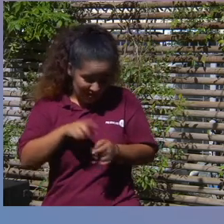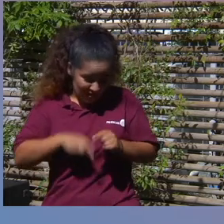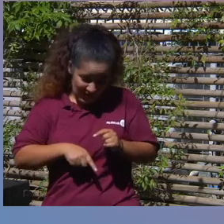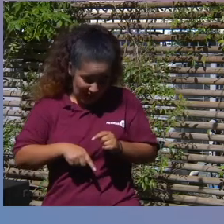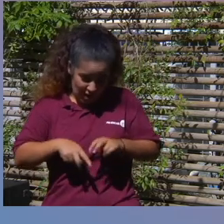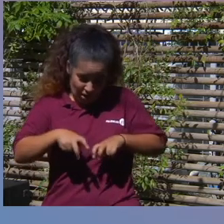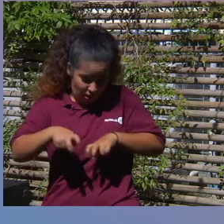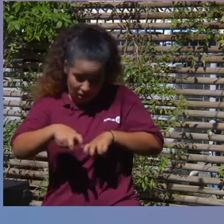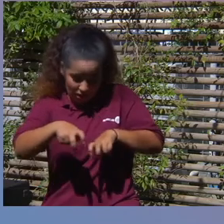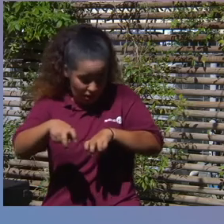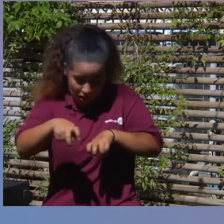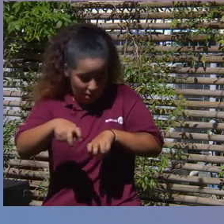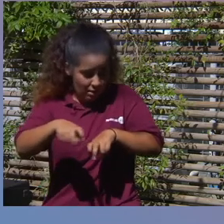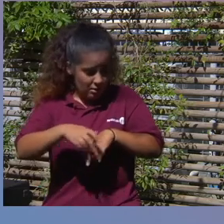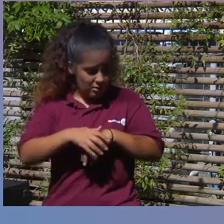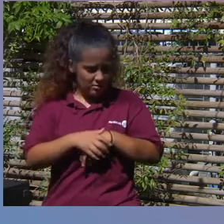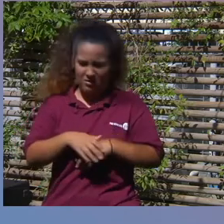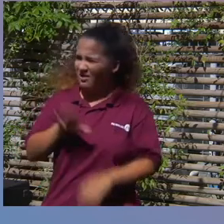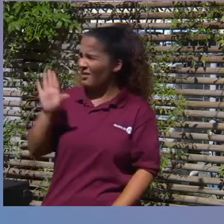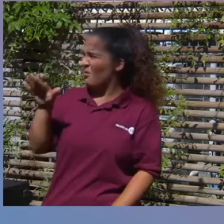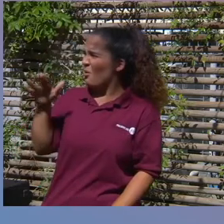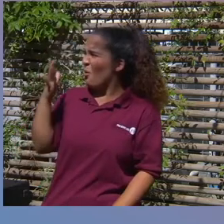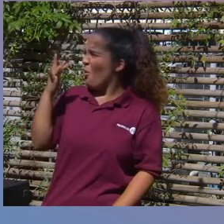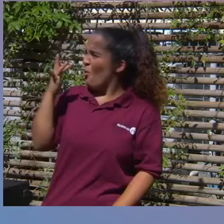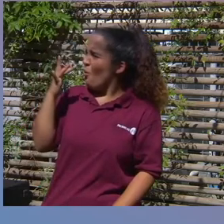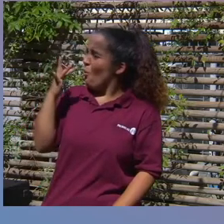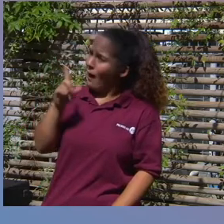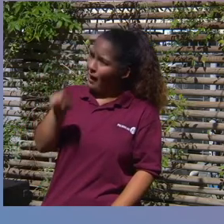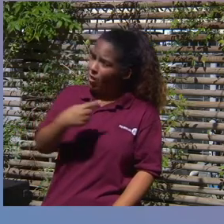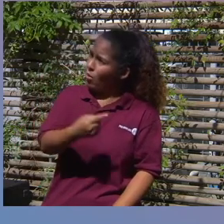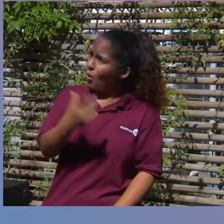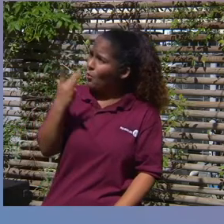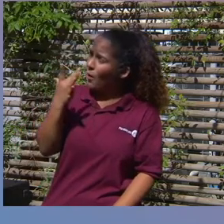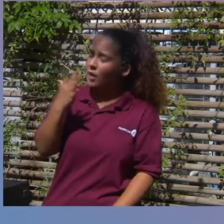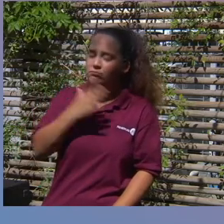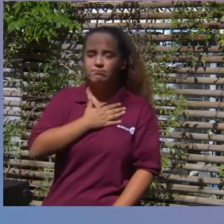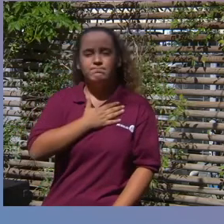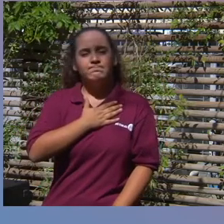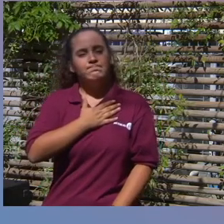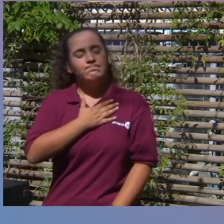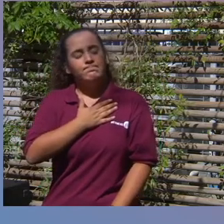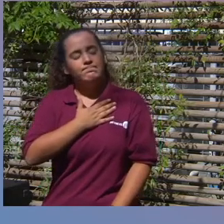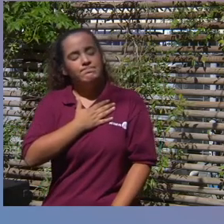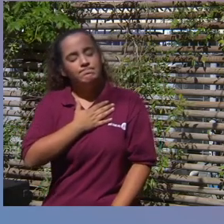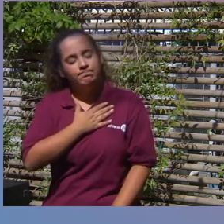walk. And then she asked me, but why did you let her go by herself? Ooh.